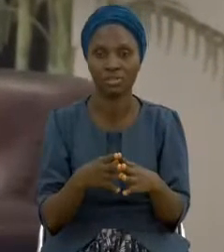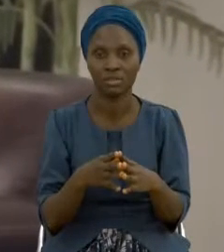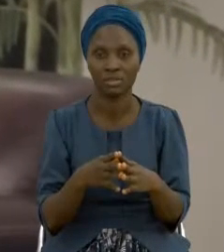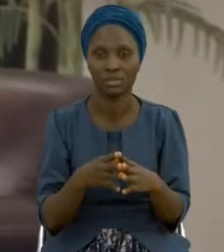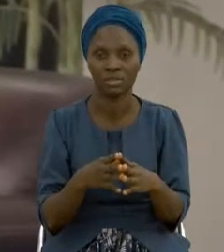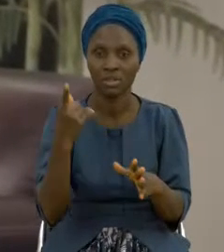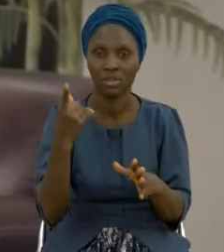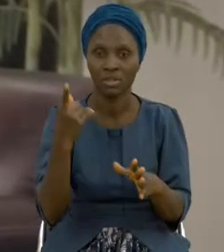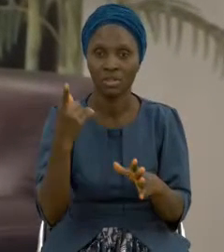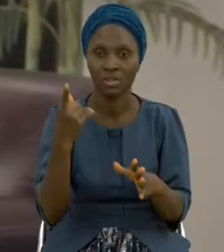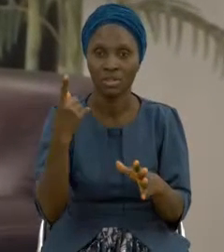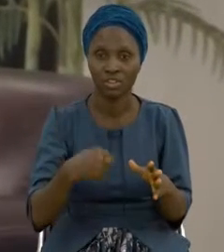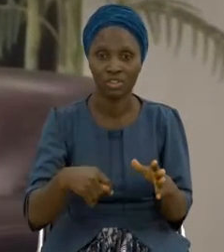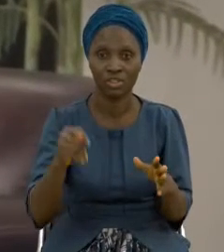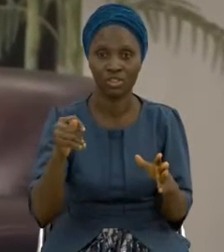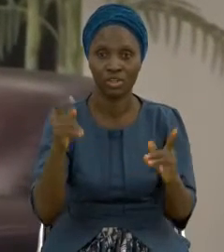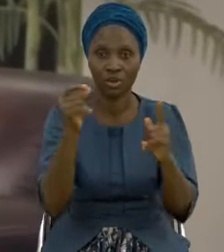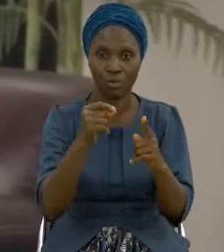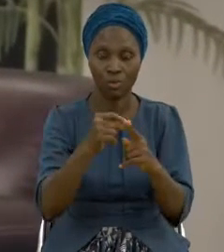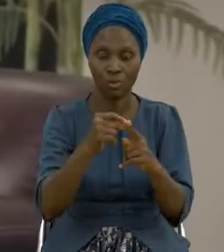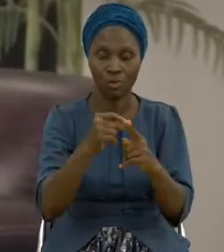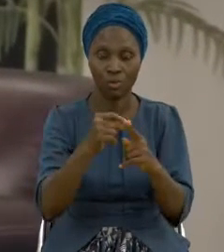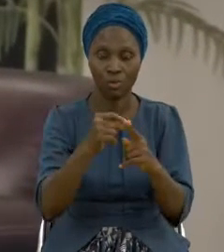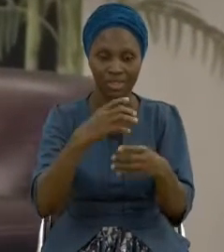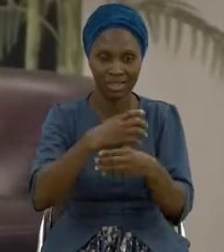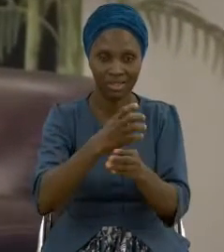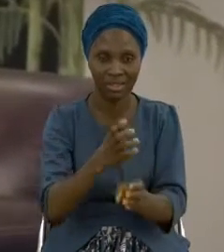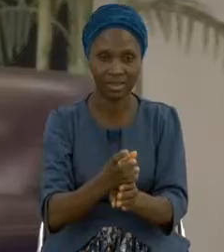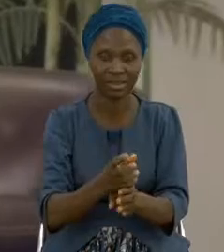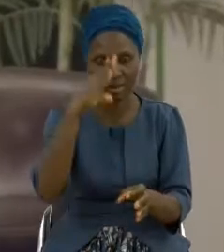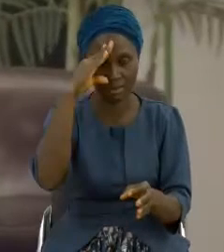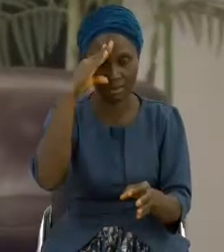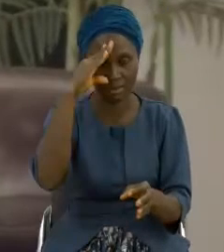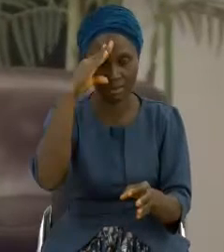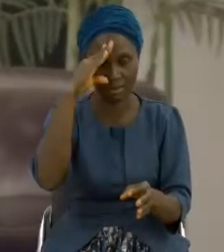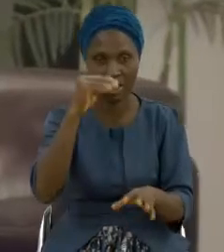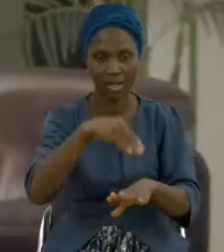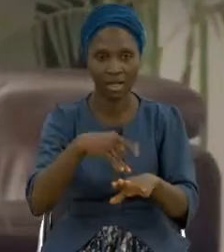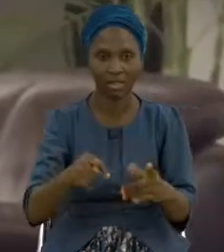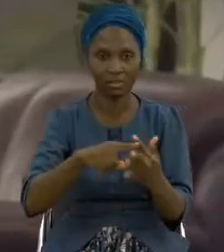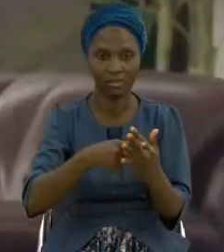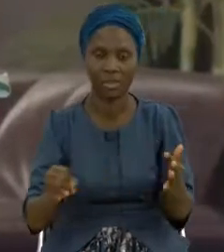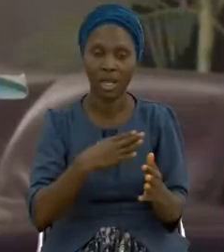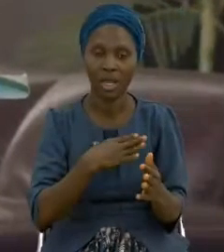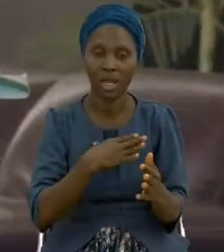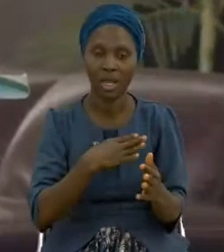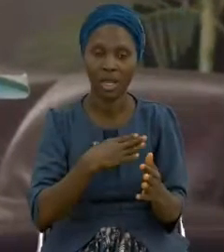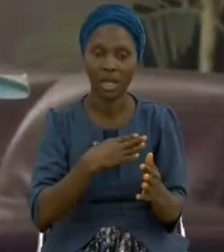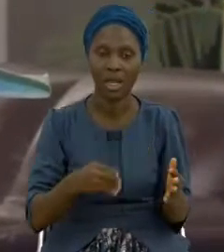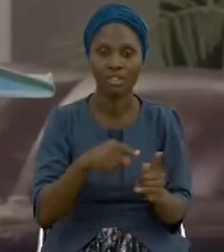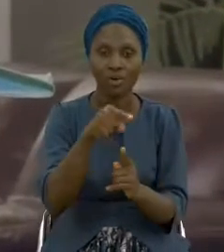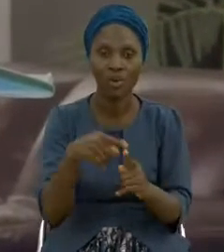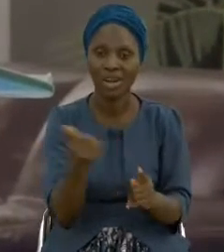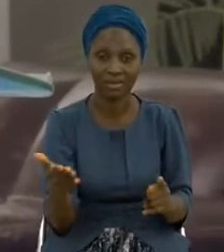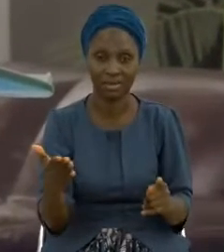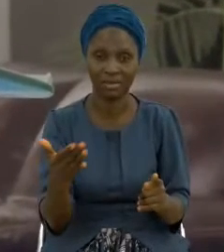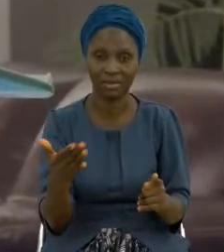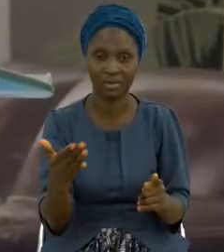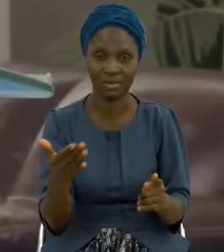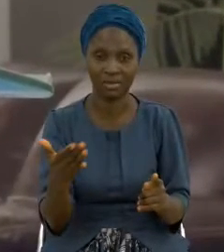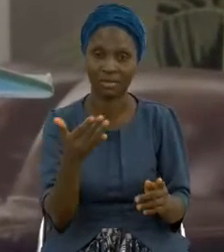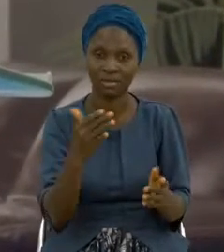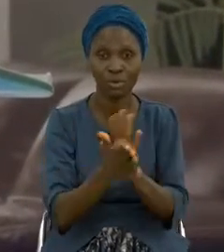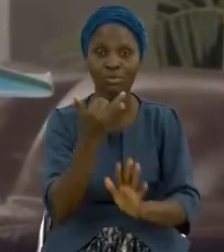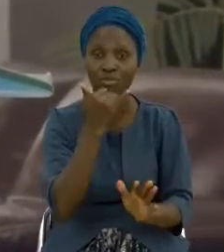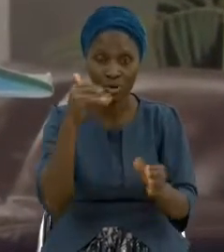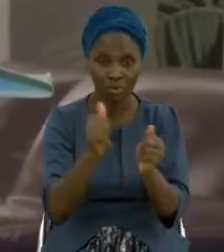man at the beginning, and when anything goes wrong with the body, it is the